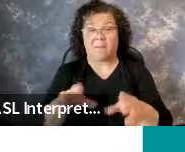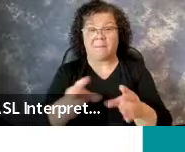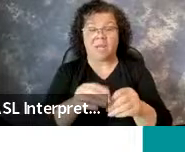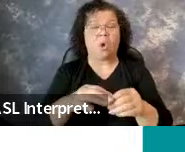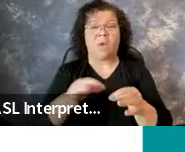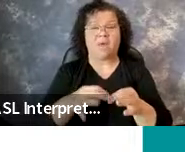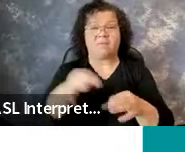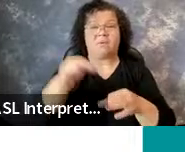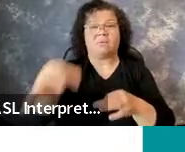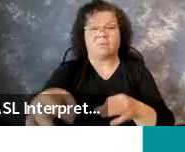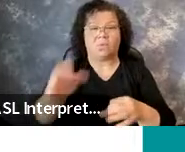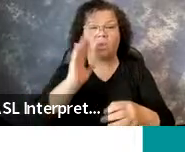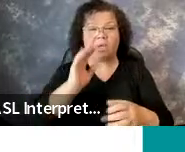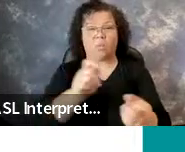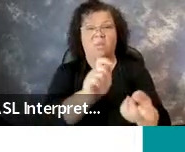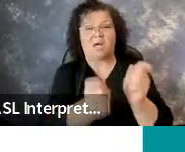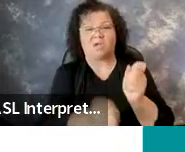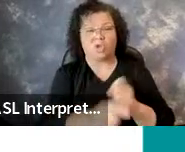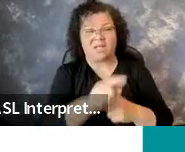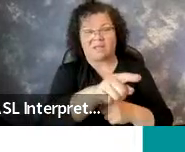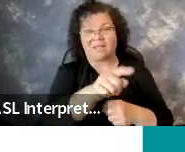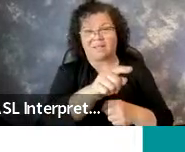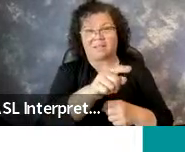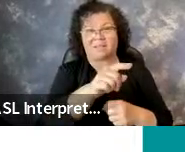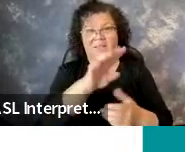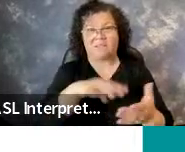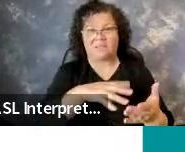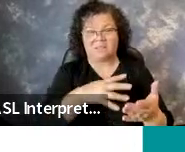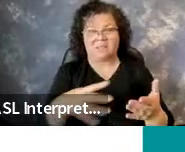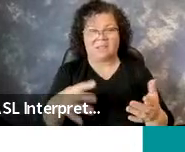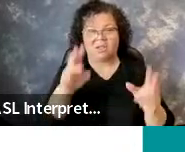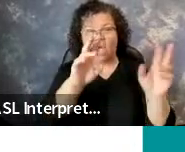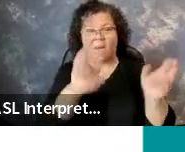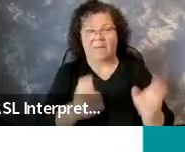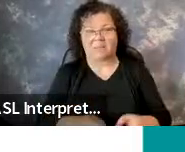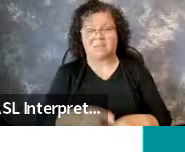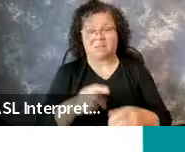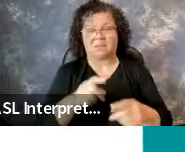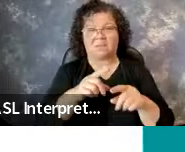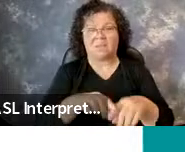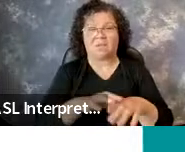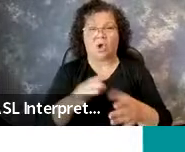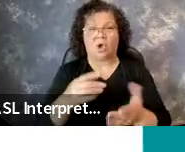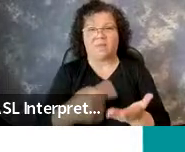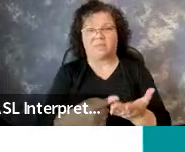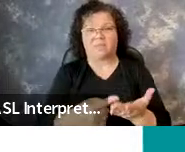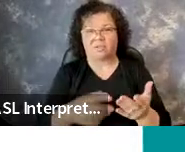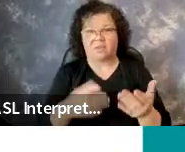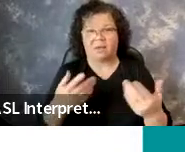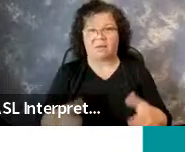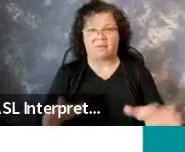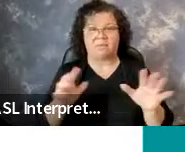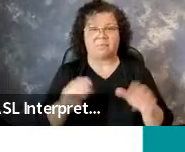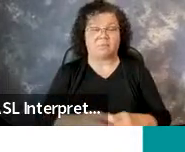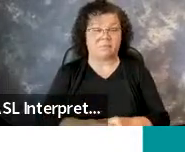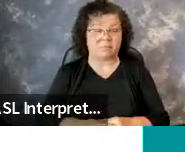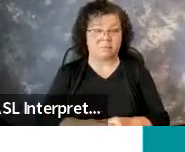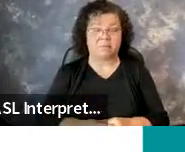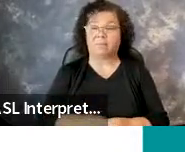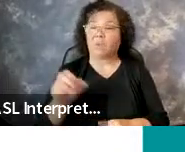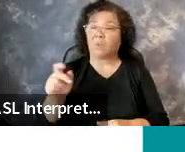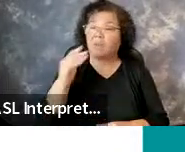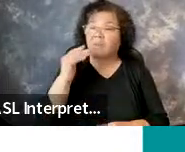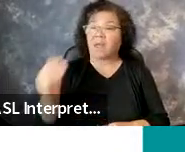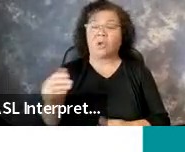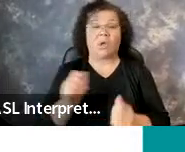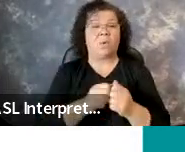next, we will adjust the subsequent topics based on that. Thank you, Emily. So with that caveat